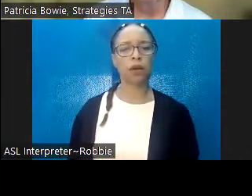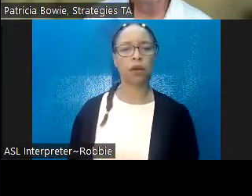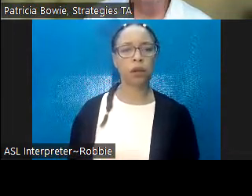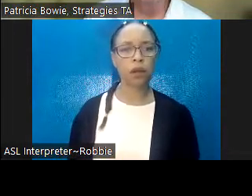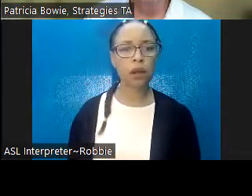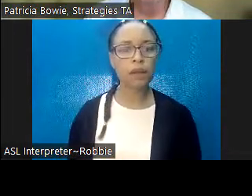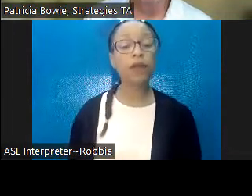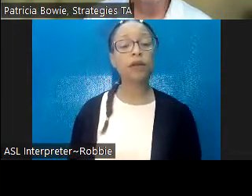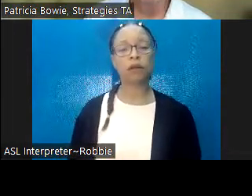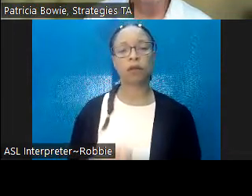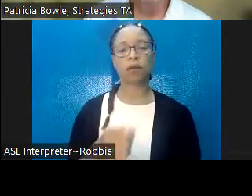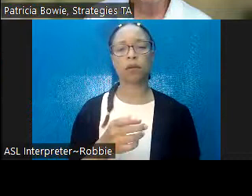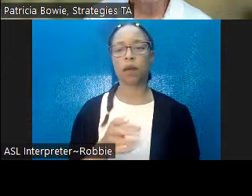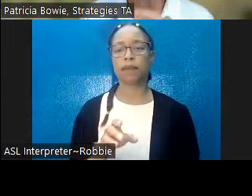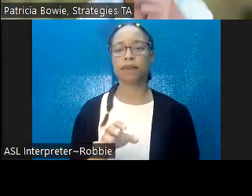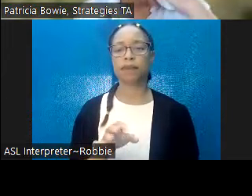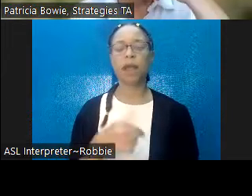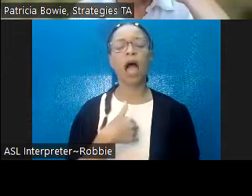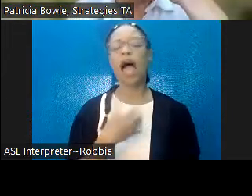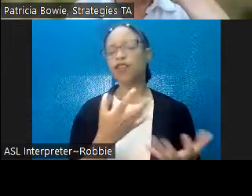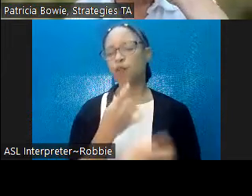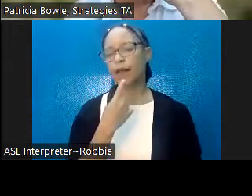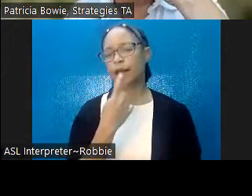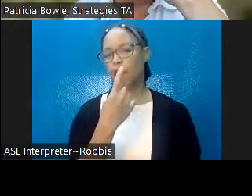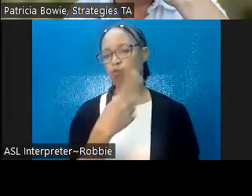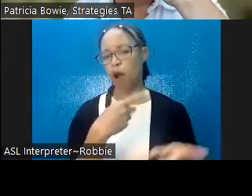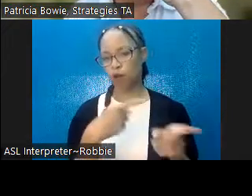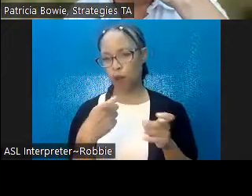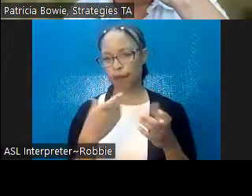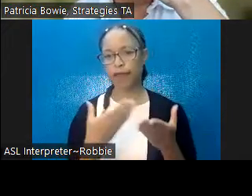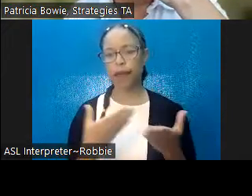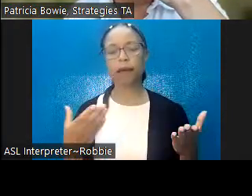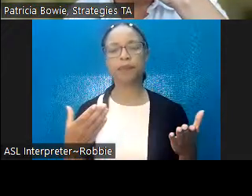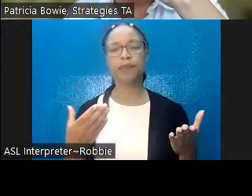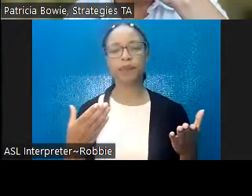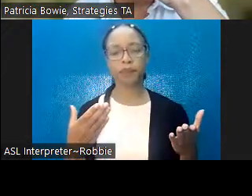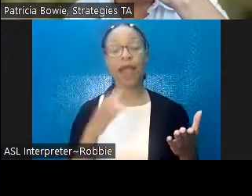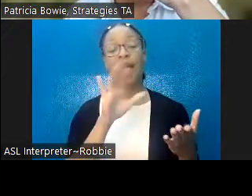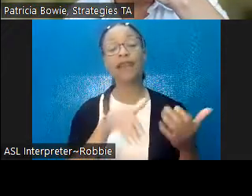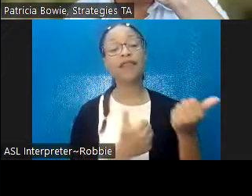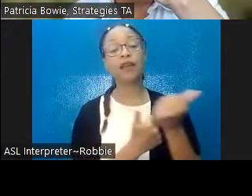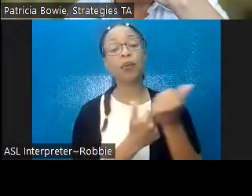I'd like to just say one quick thing, and Patricia, that's in support of what